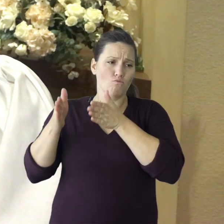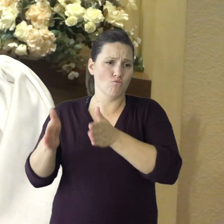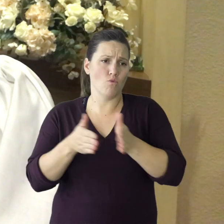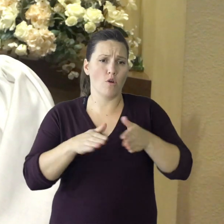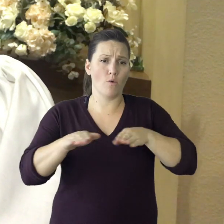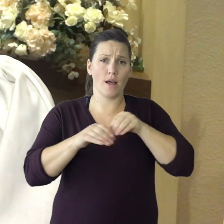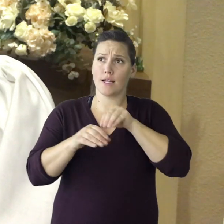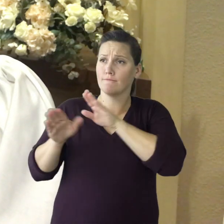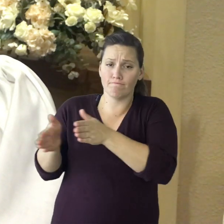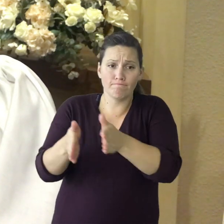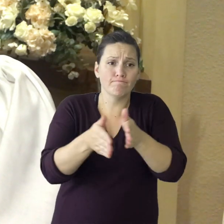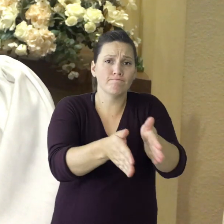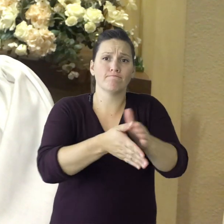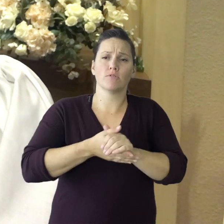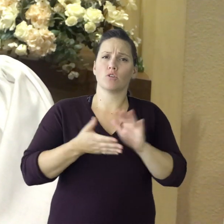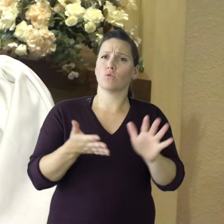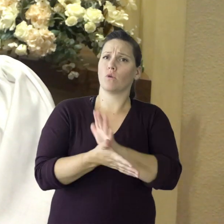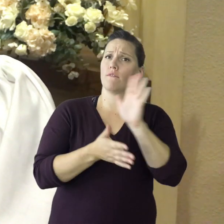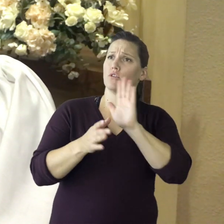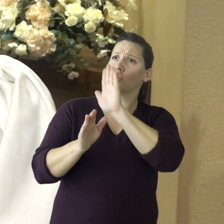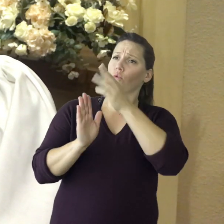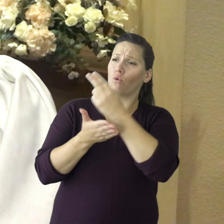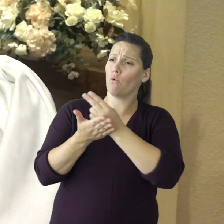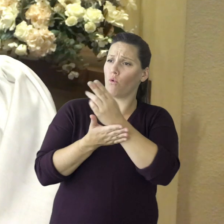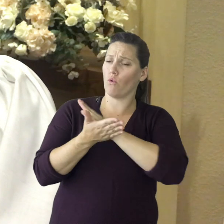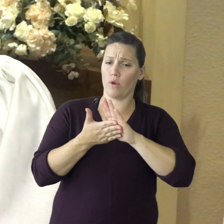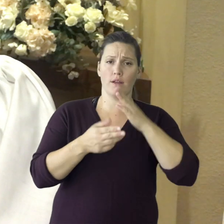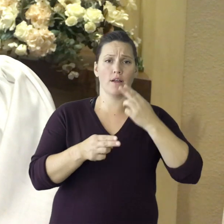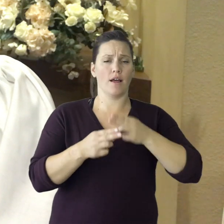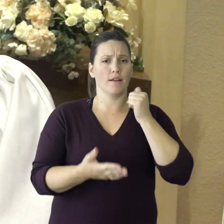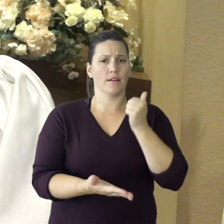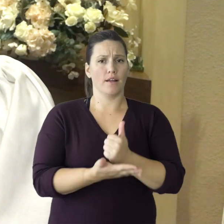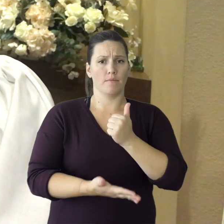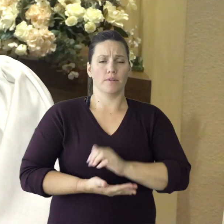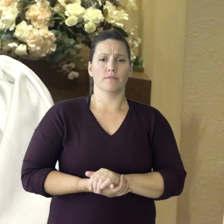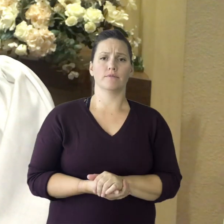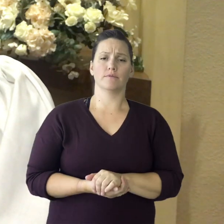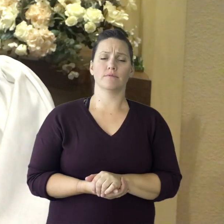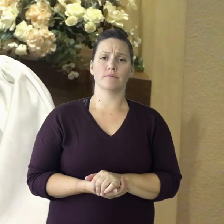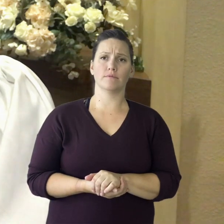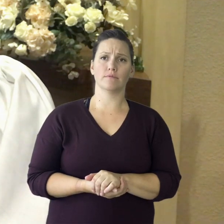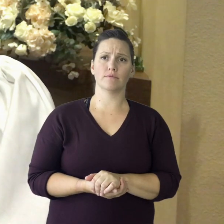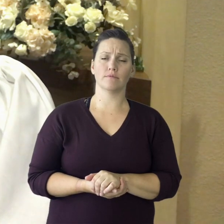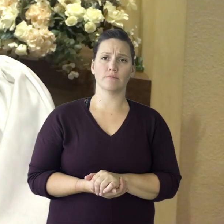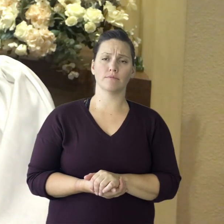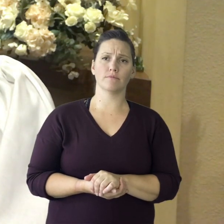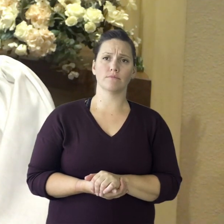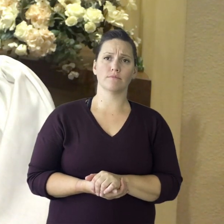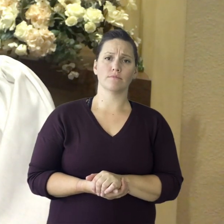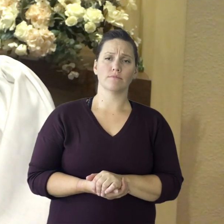will and walk in your ways to the glory of your holy name. Amen.